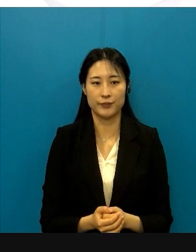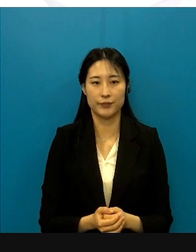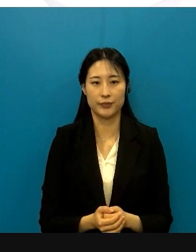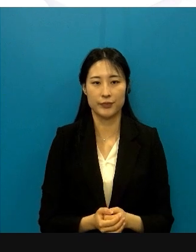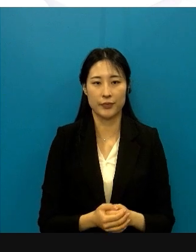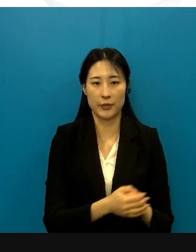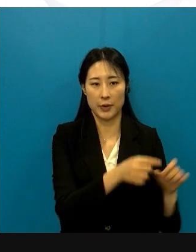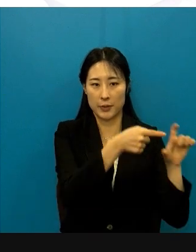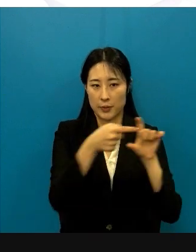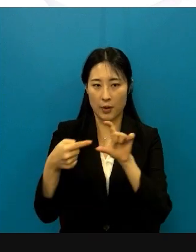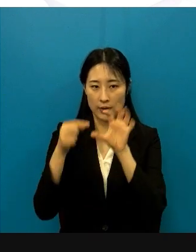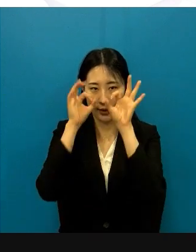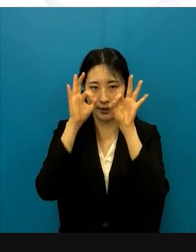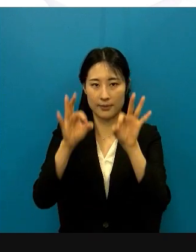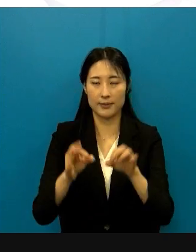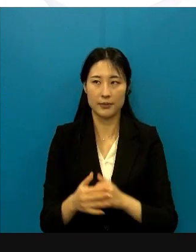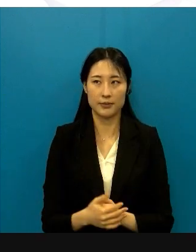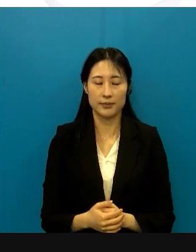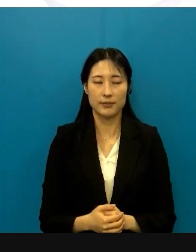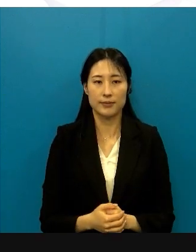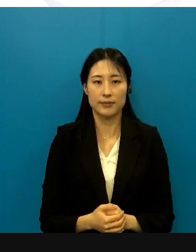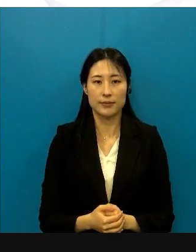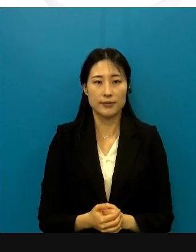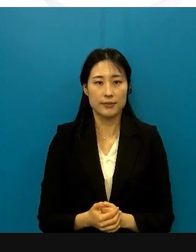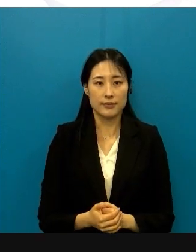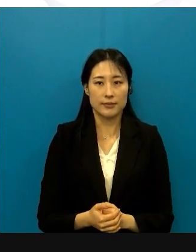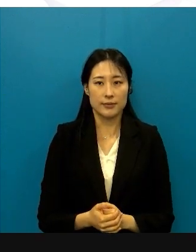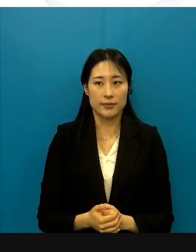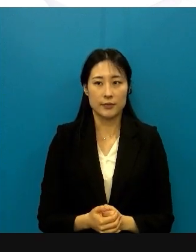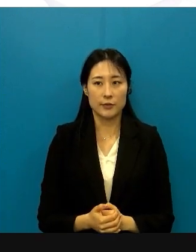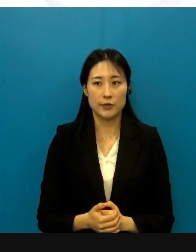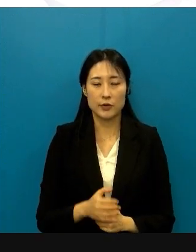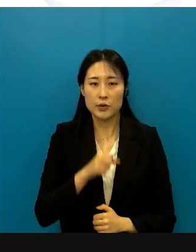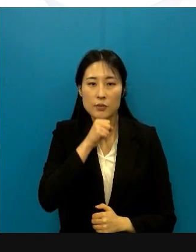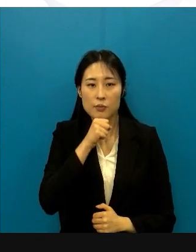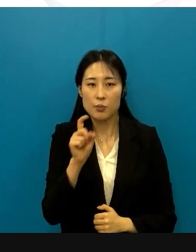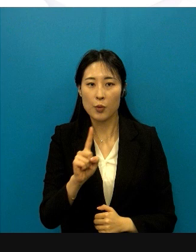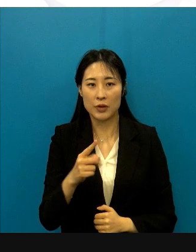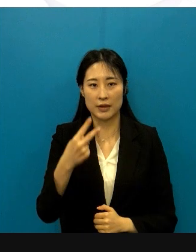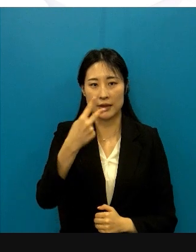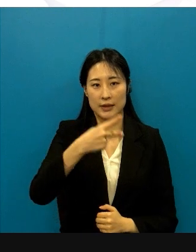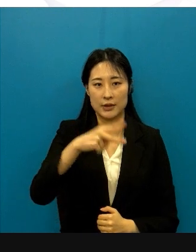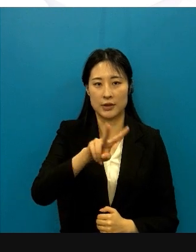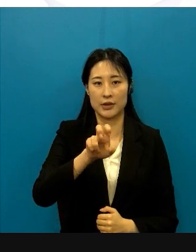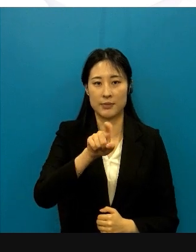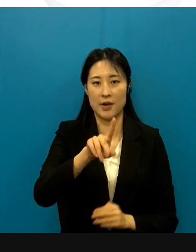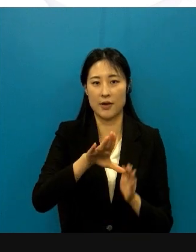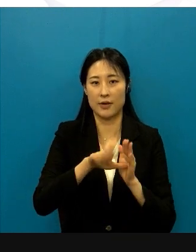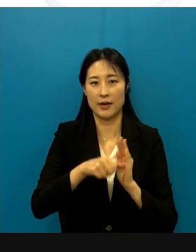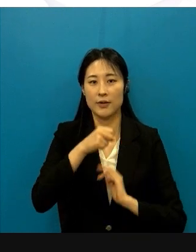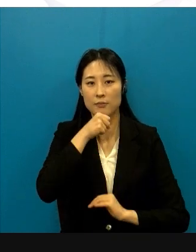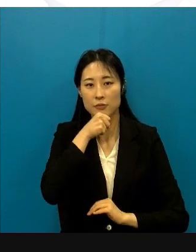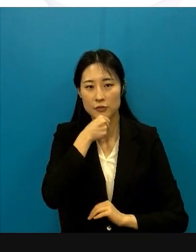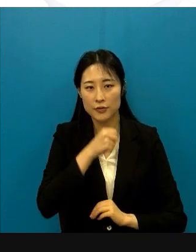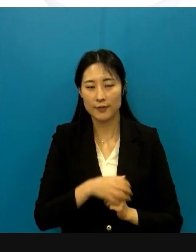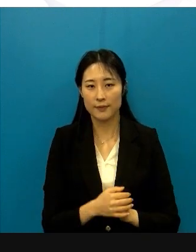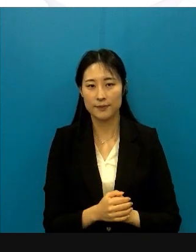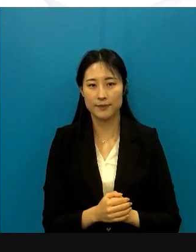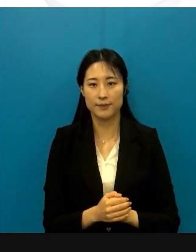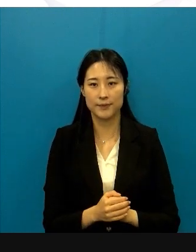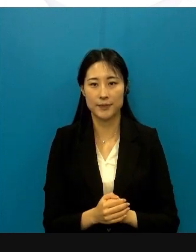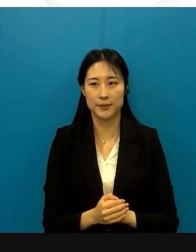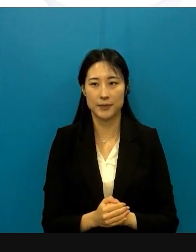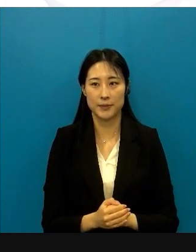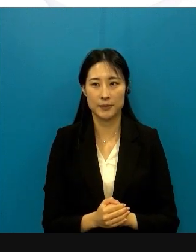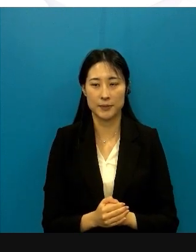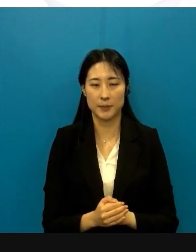These numbers are from 2021. In the first column, you can see the general population of England